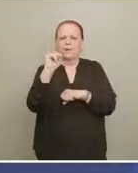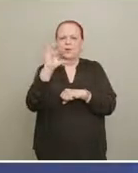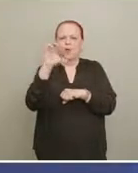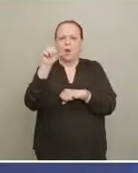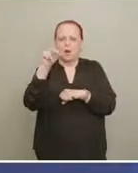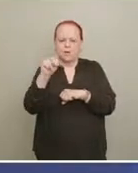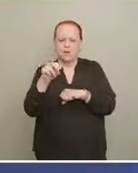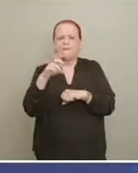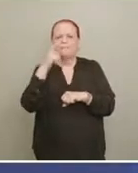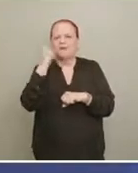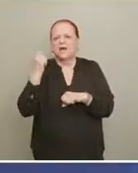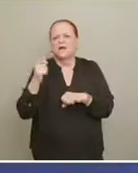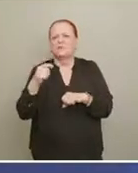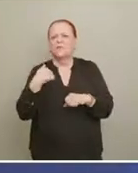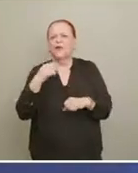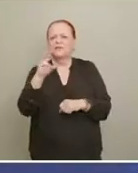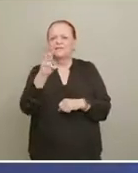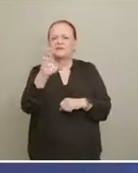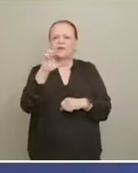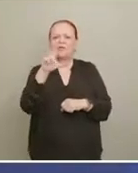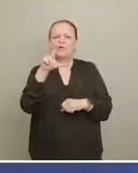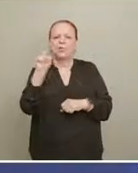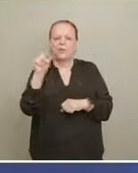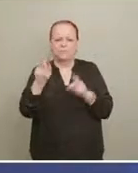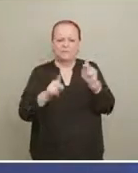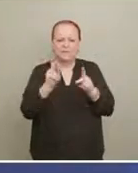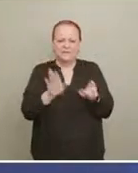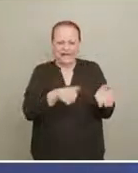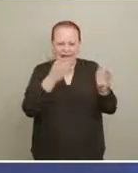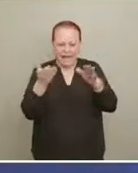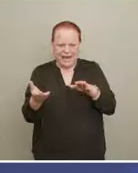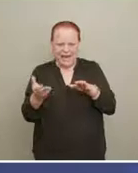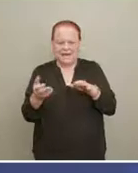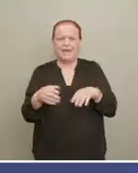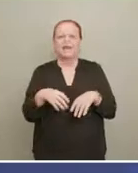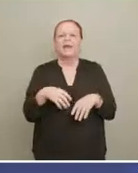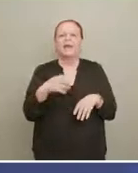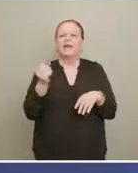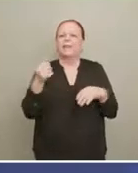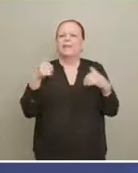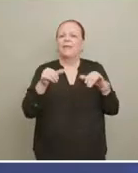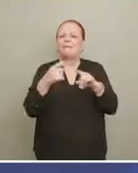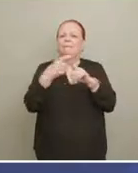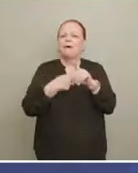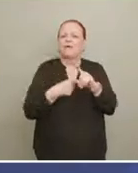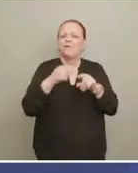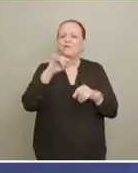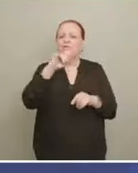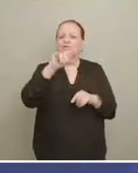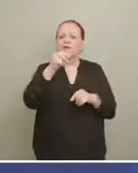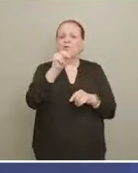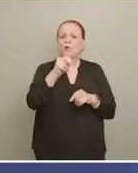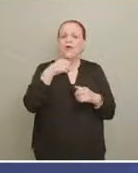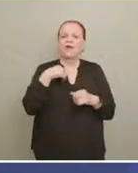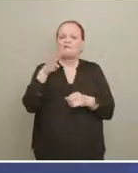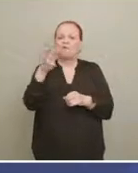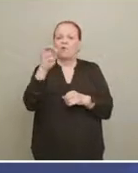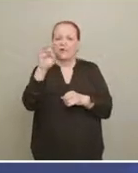totaling up to about 631 deaths. We know for sure in the month of January we had 487